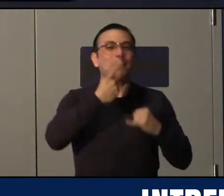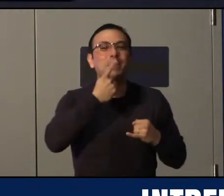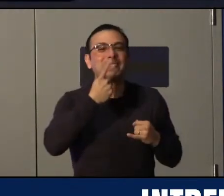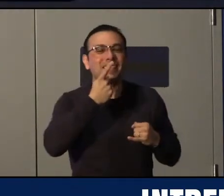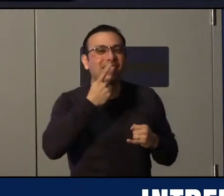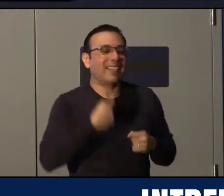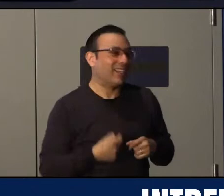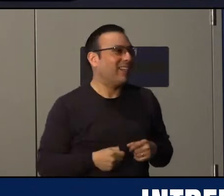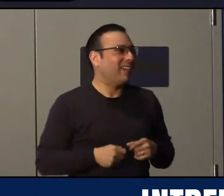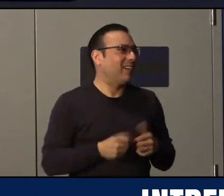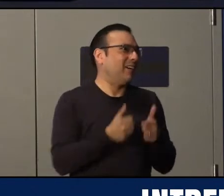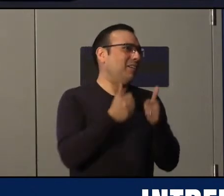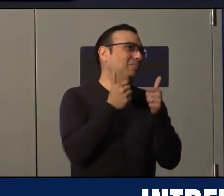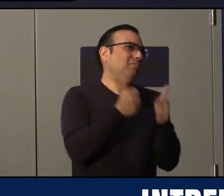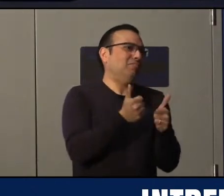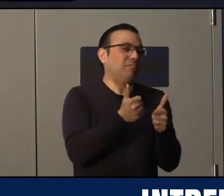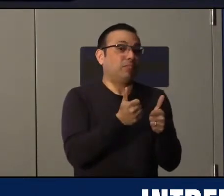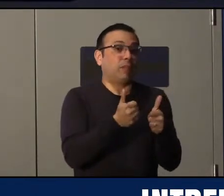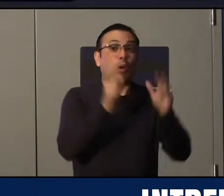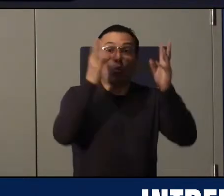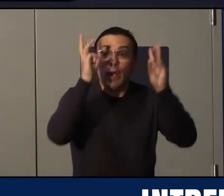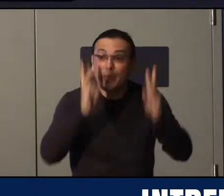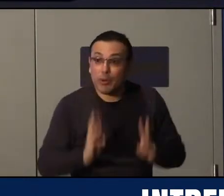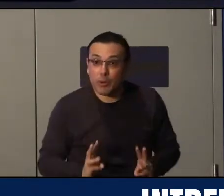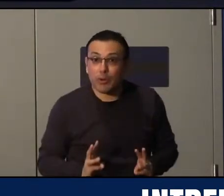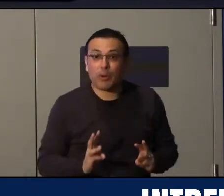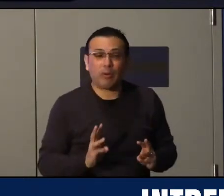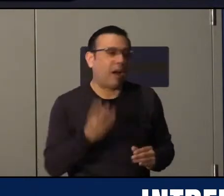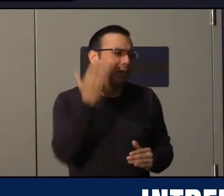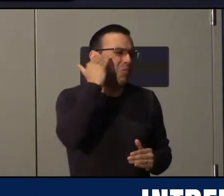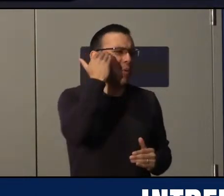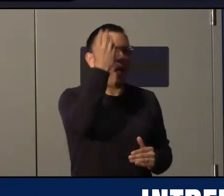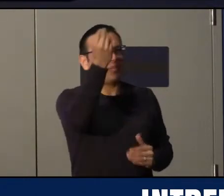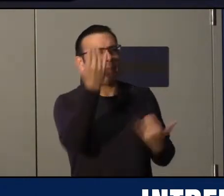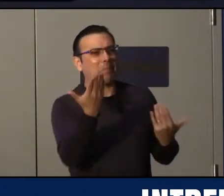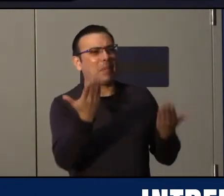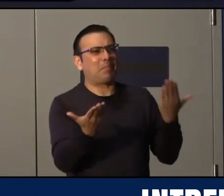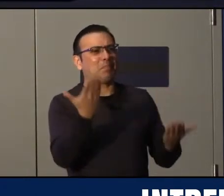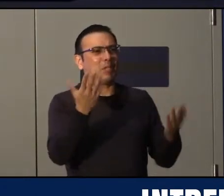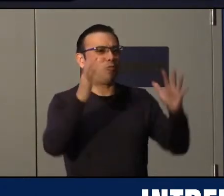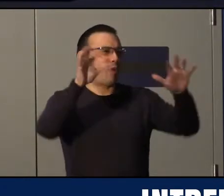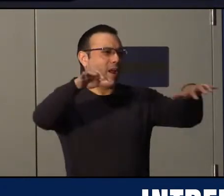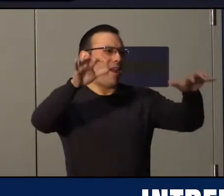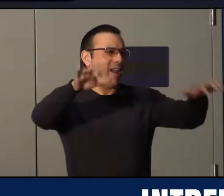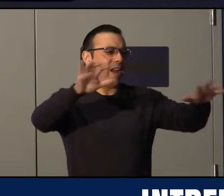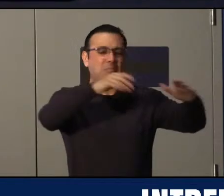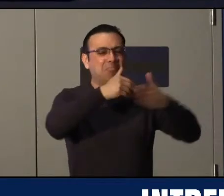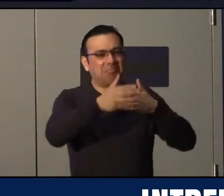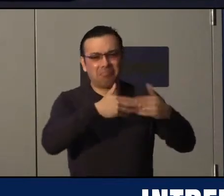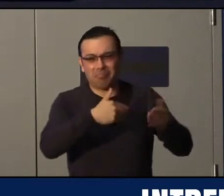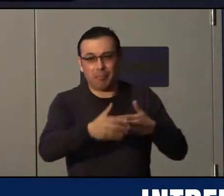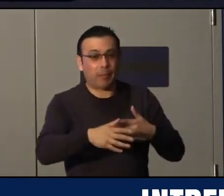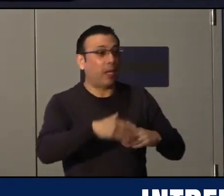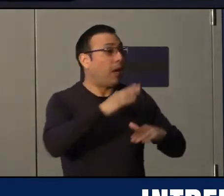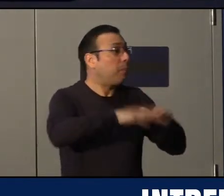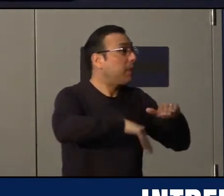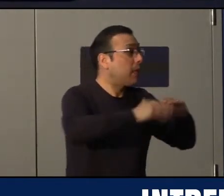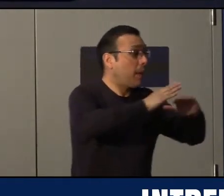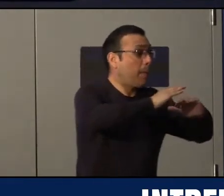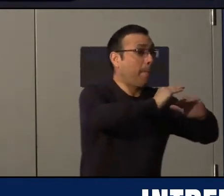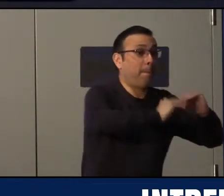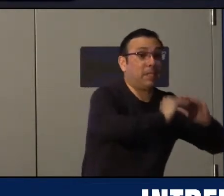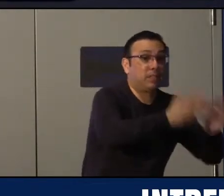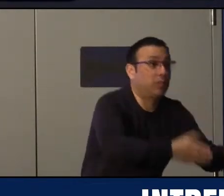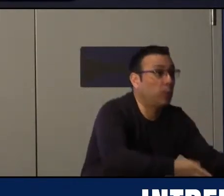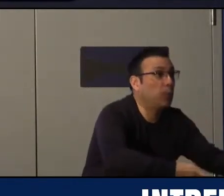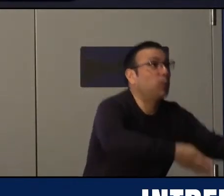raining outside now. But even the buildings that we have here in the city and the views that we have, there's a beauty to it. And all